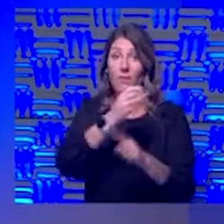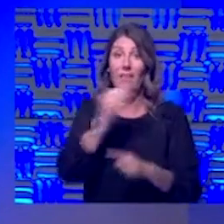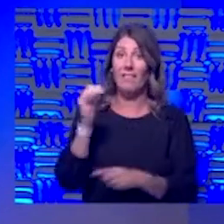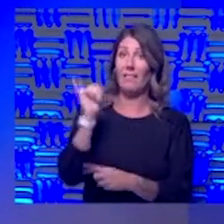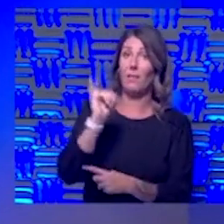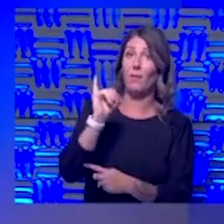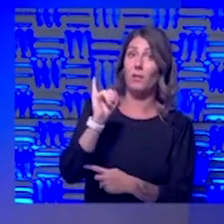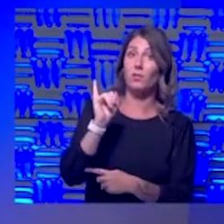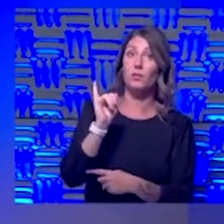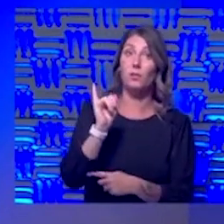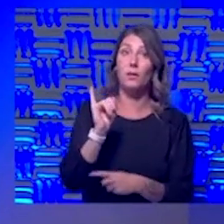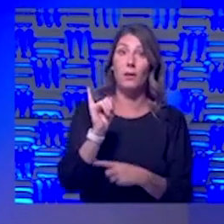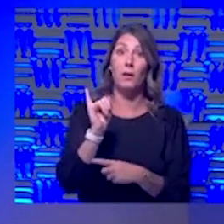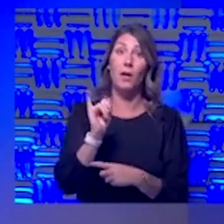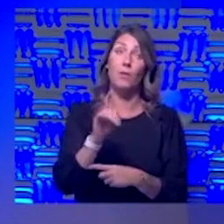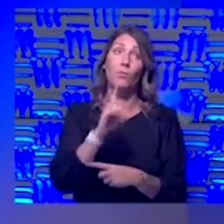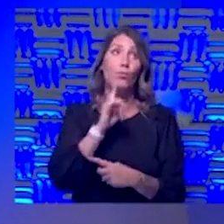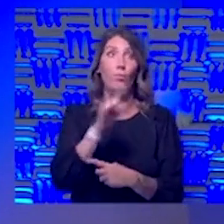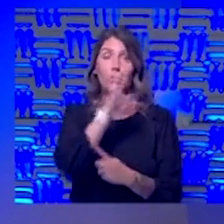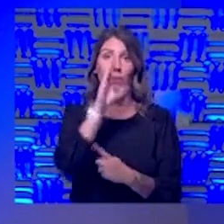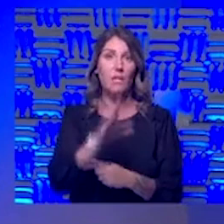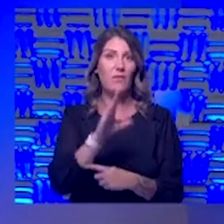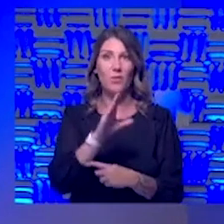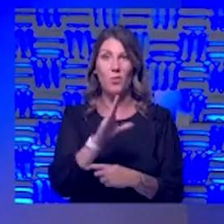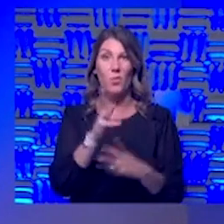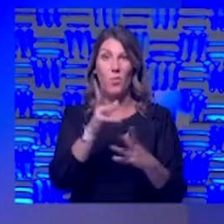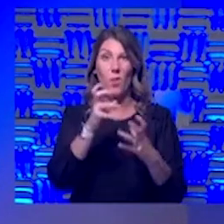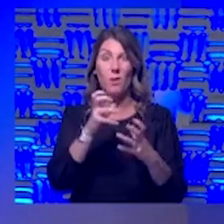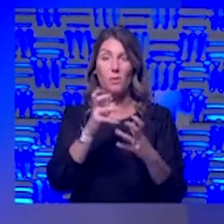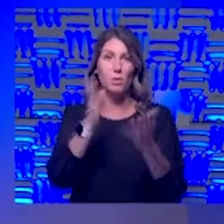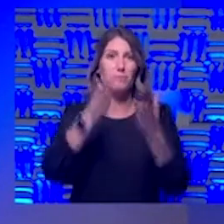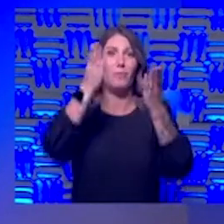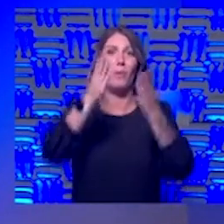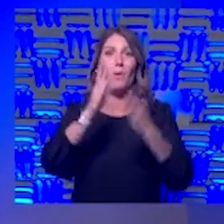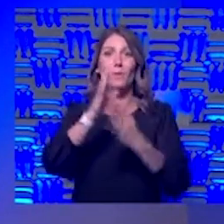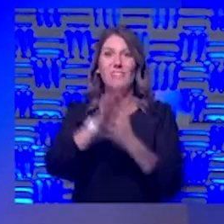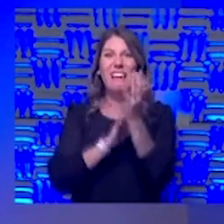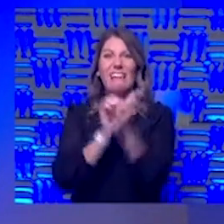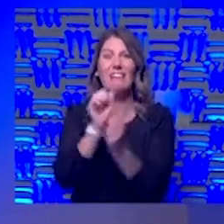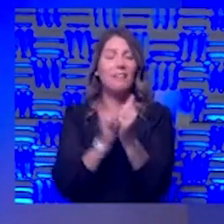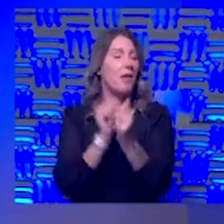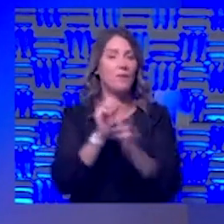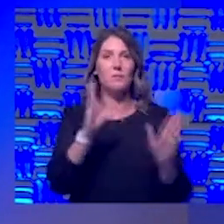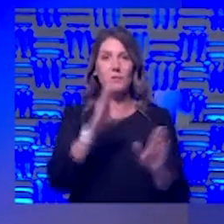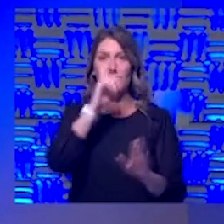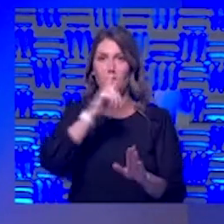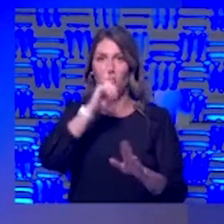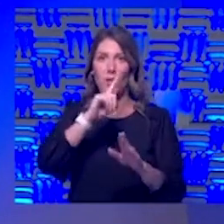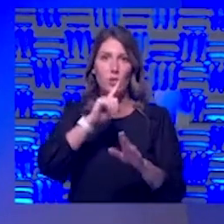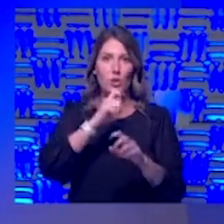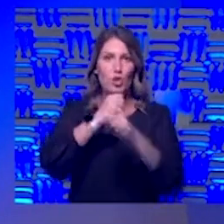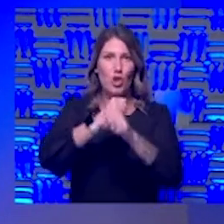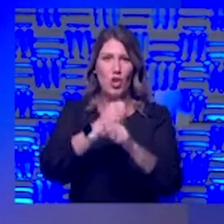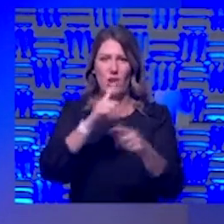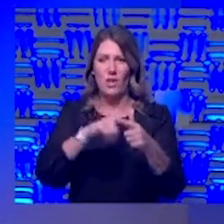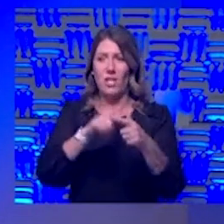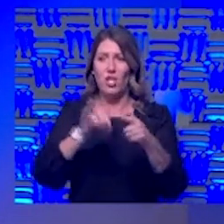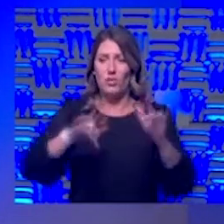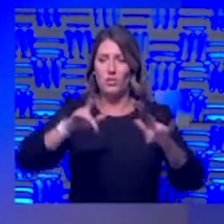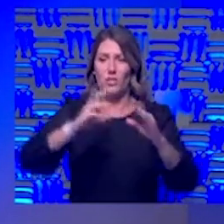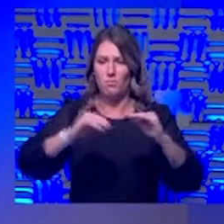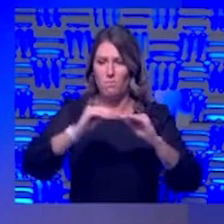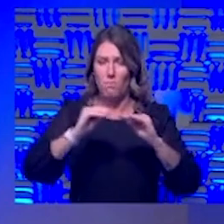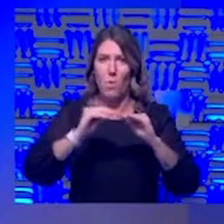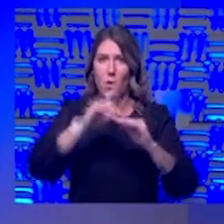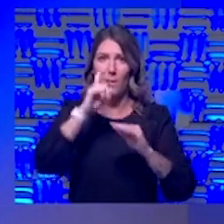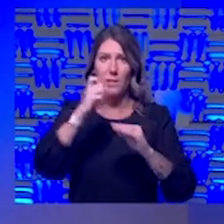infection, I've really never been a proponent of gloves, because I think they just offer a false sense of security, and then you start touching more things because you have gloves